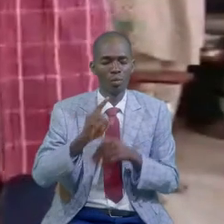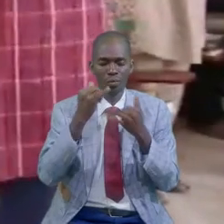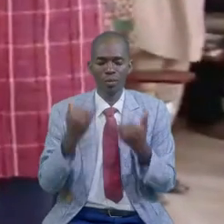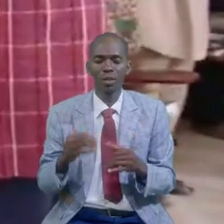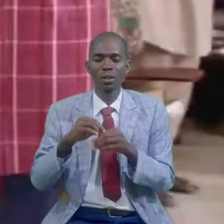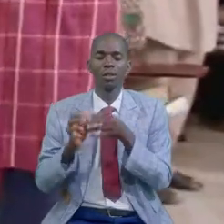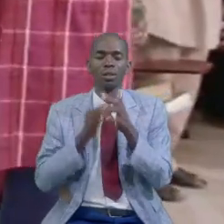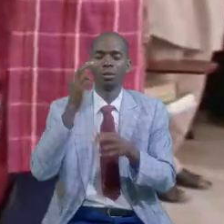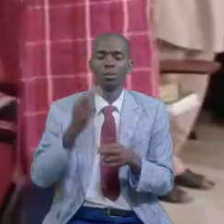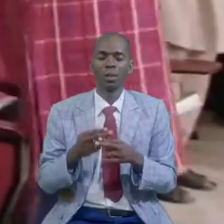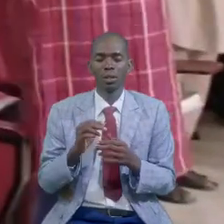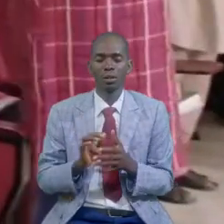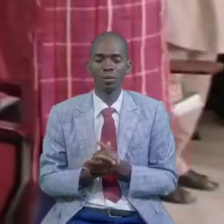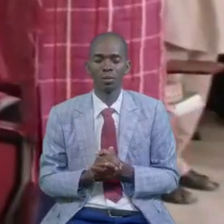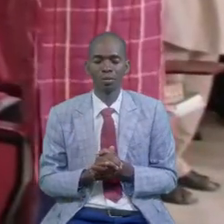Jesus' name.